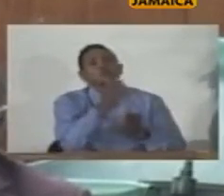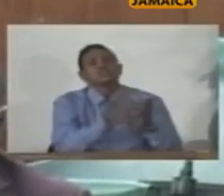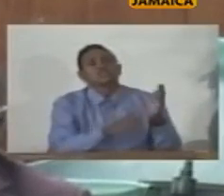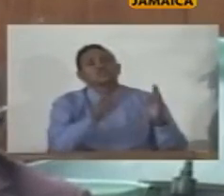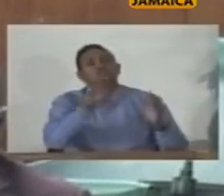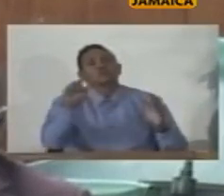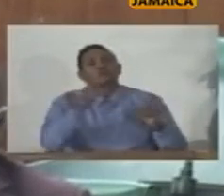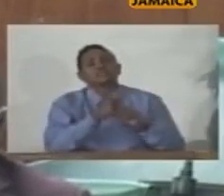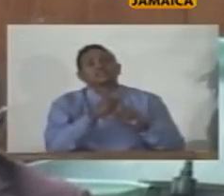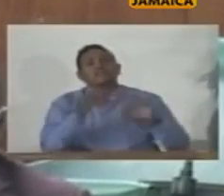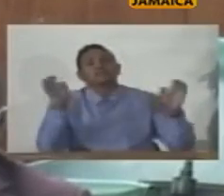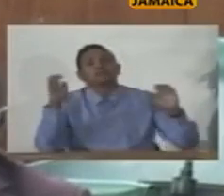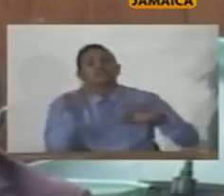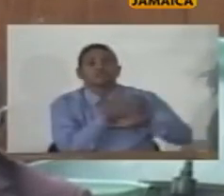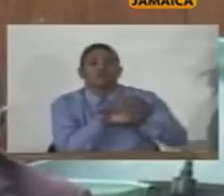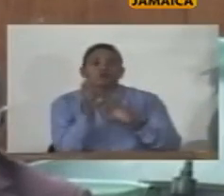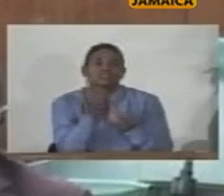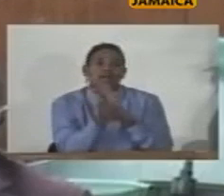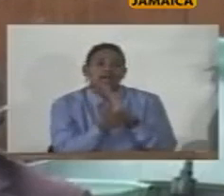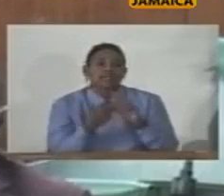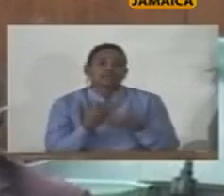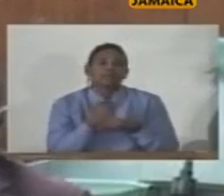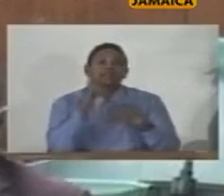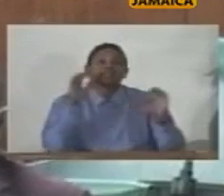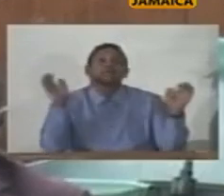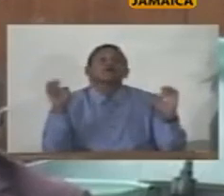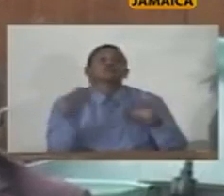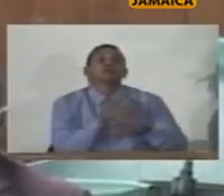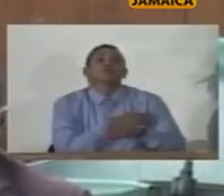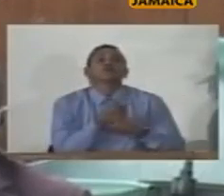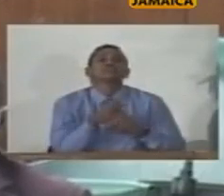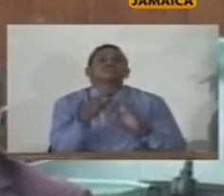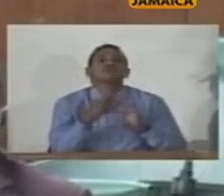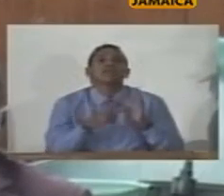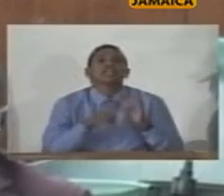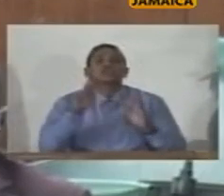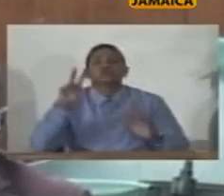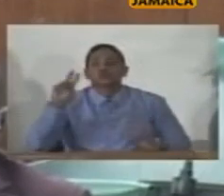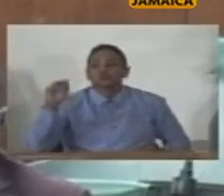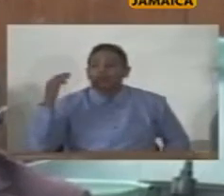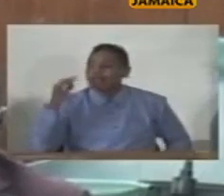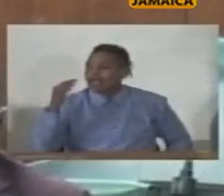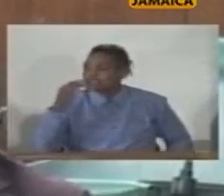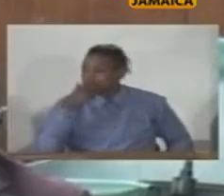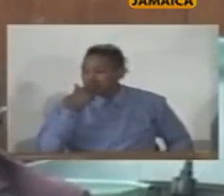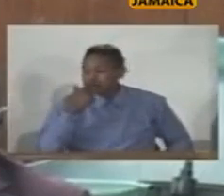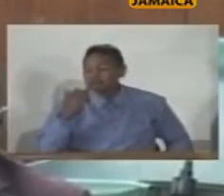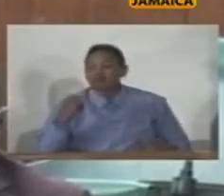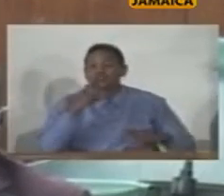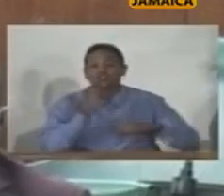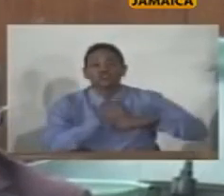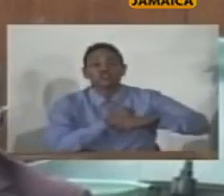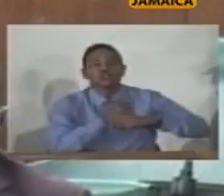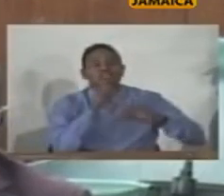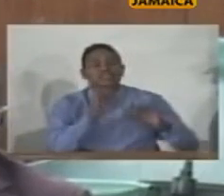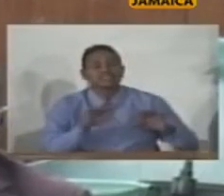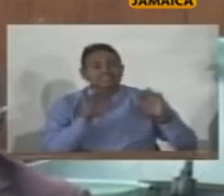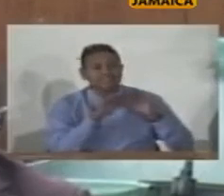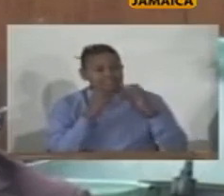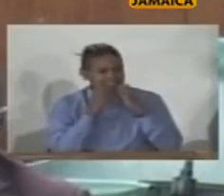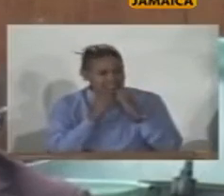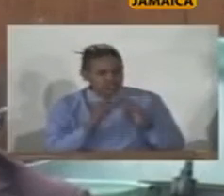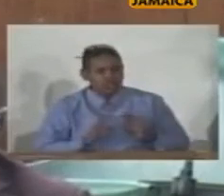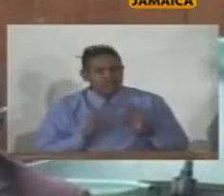of the Emergency Powers Act, made the Emergency Powers Regulations 2019 for securing the essentials of life to